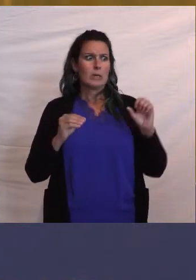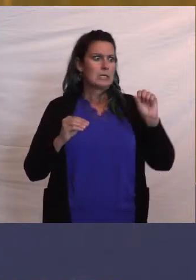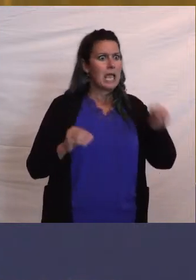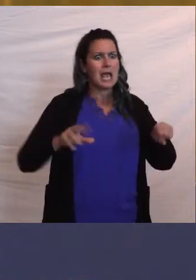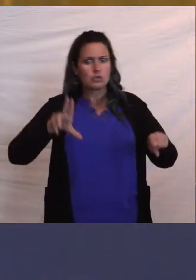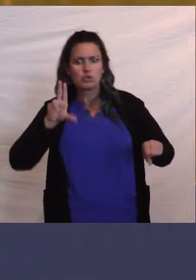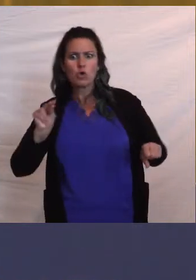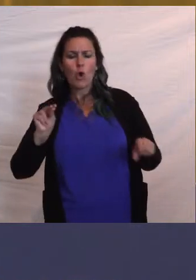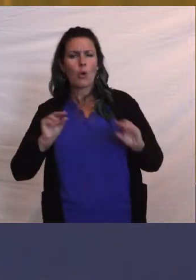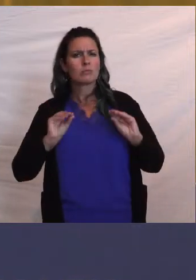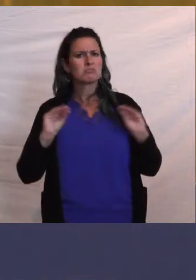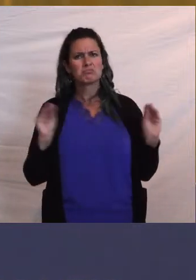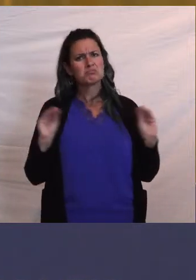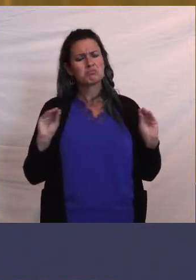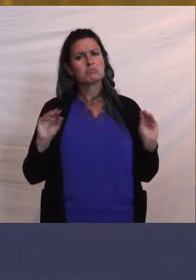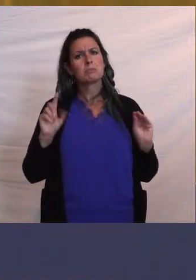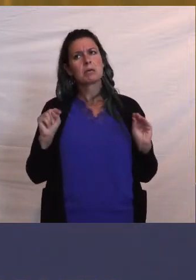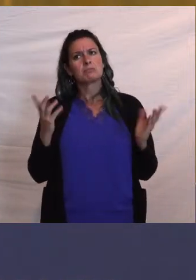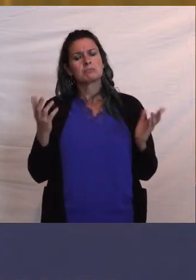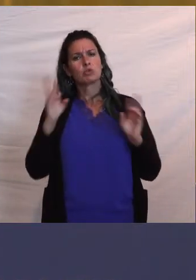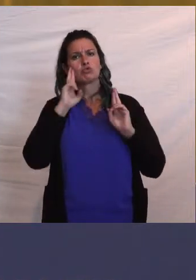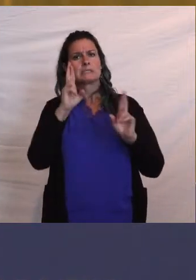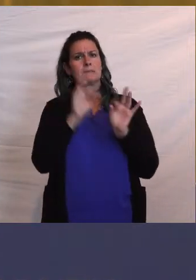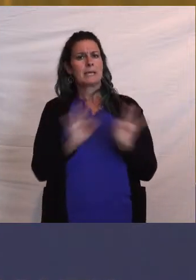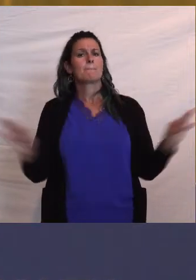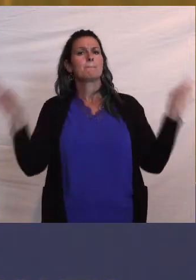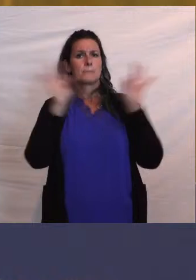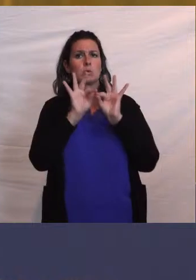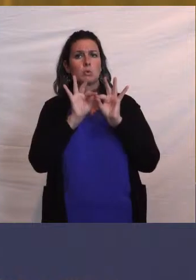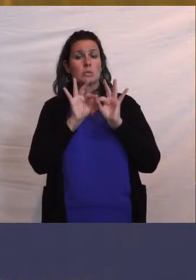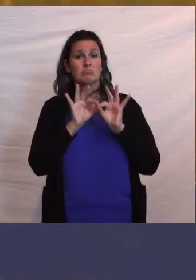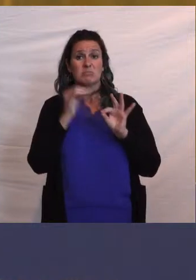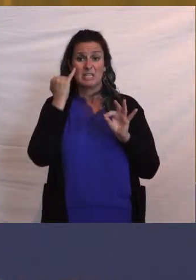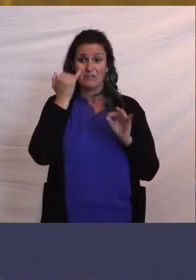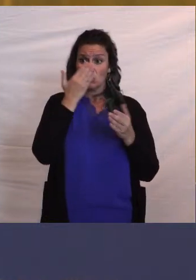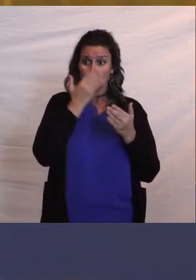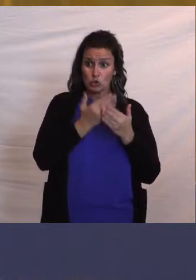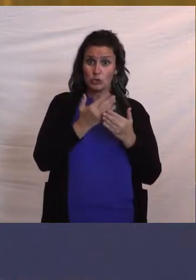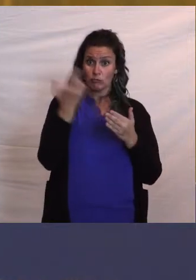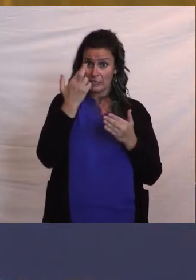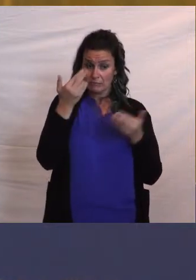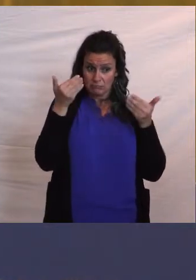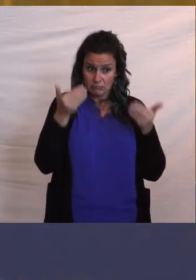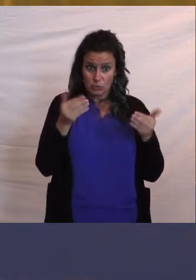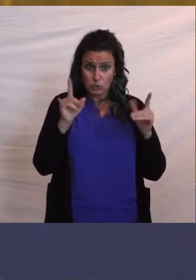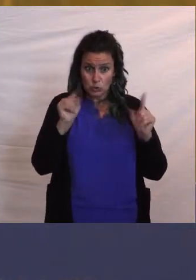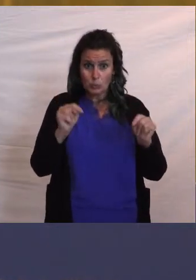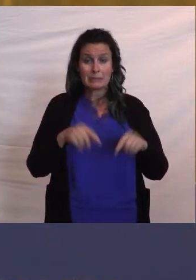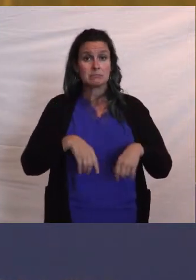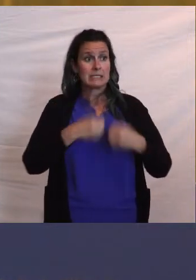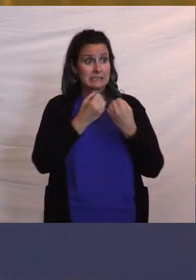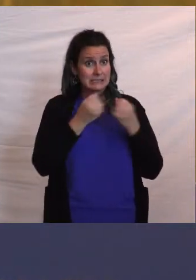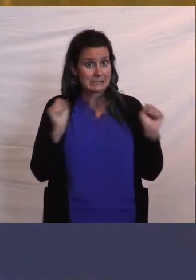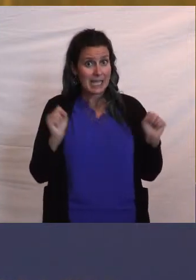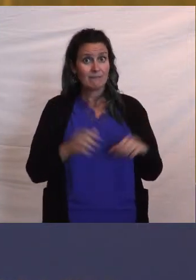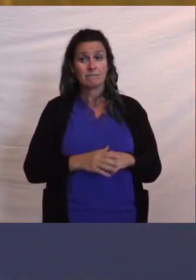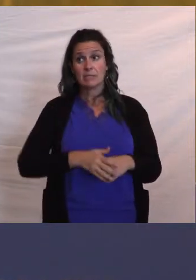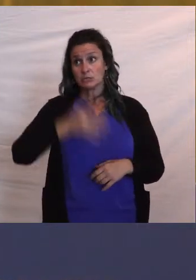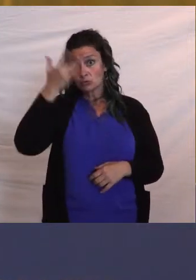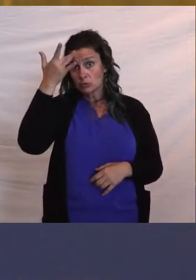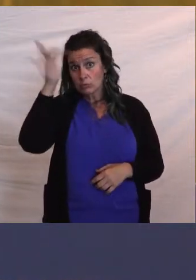nay, but if there is a good, positive reason to do it, and it can be done safely and